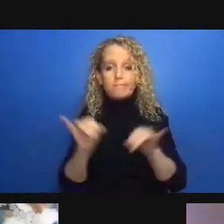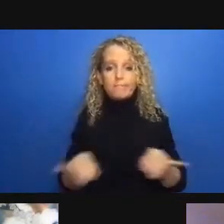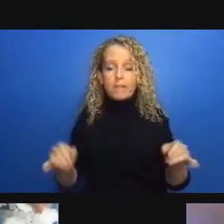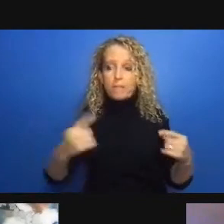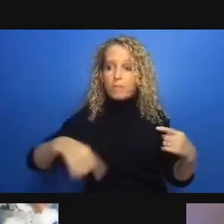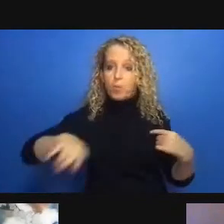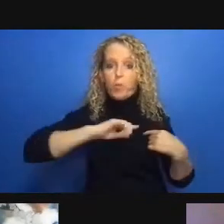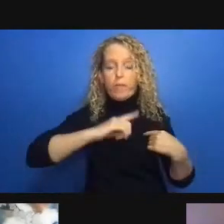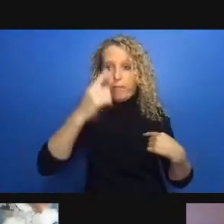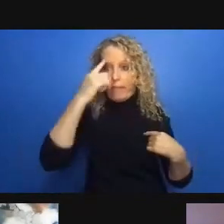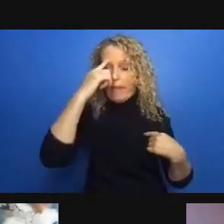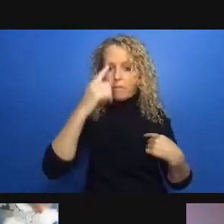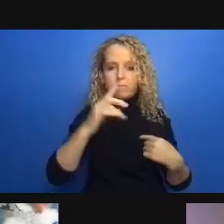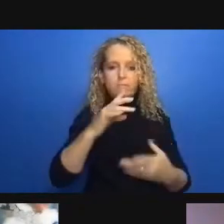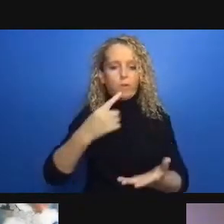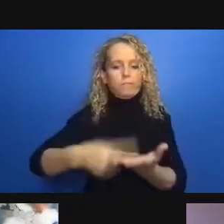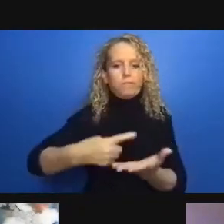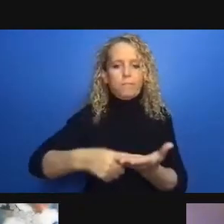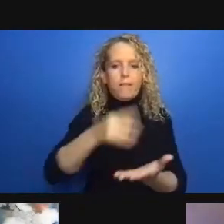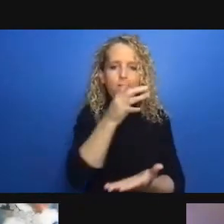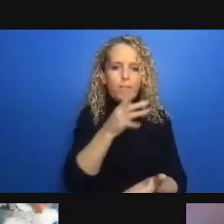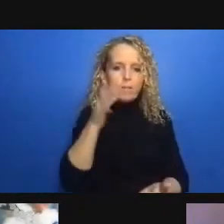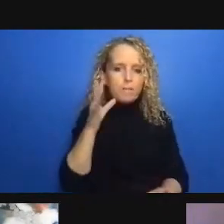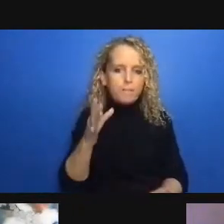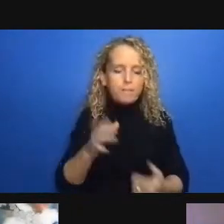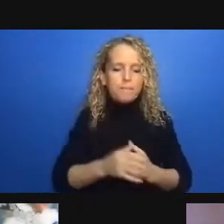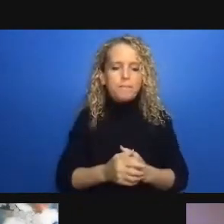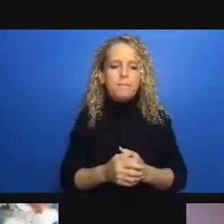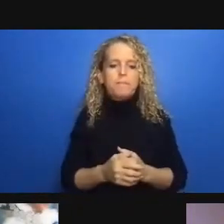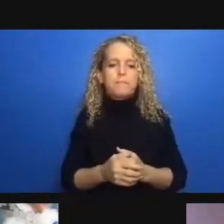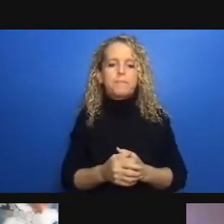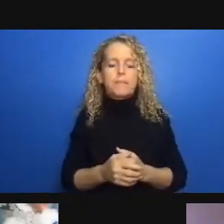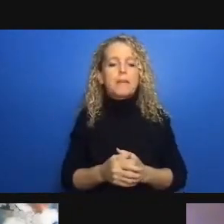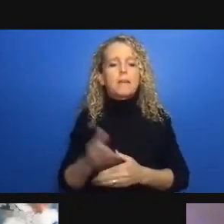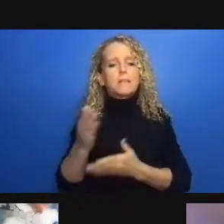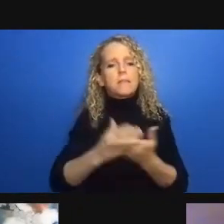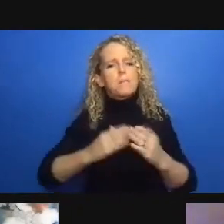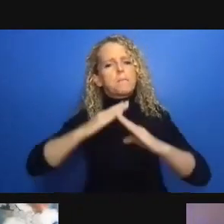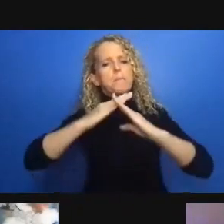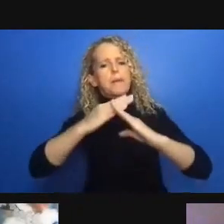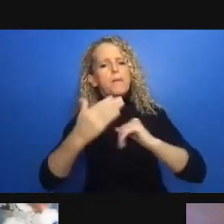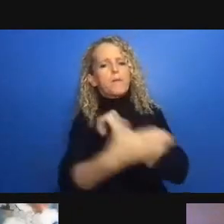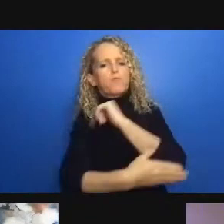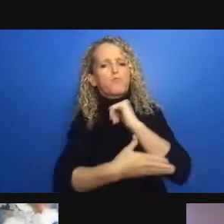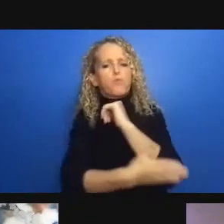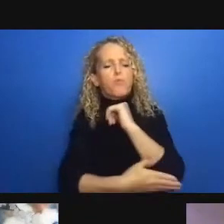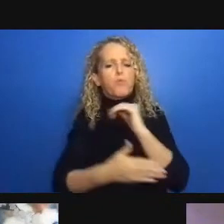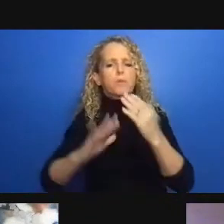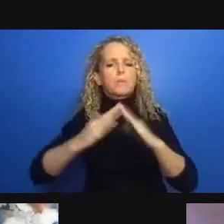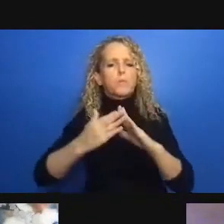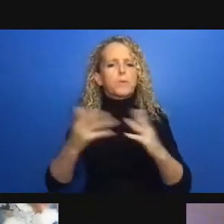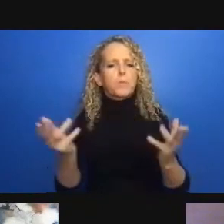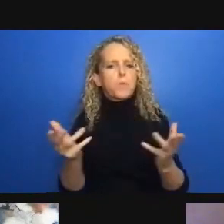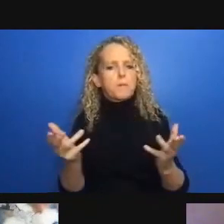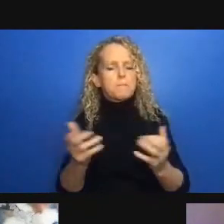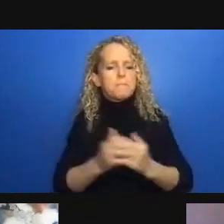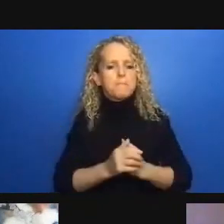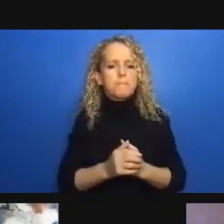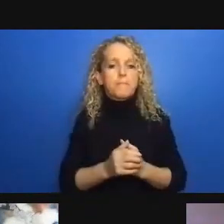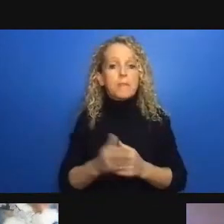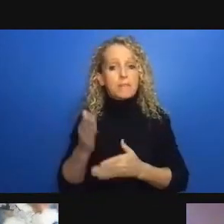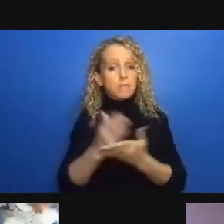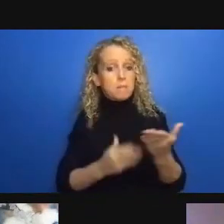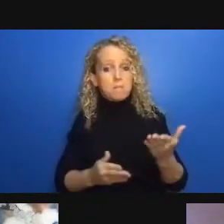of. I think we need to look at what are some of the barriers in our rural communities. We have folks in rural communities that aren't currently